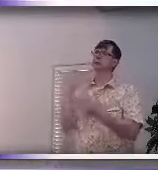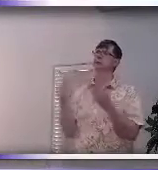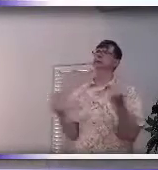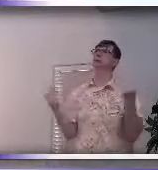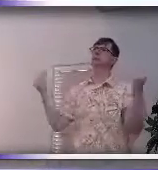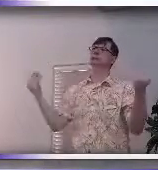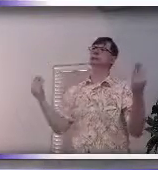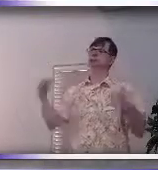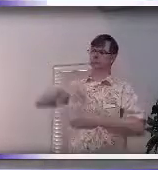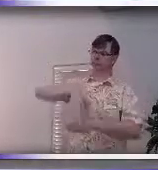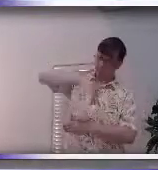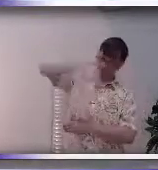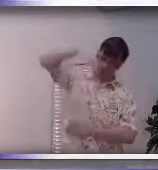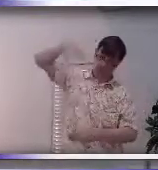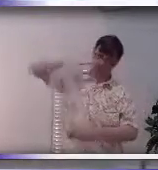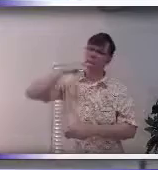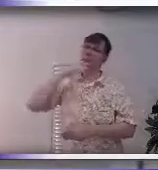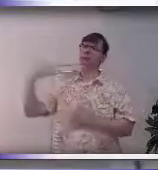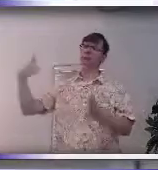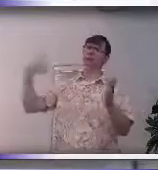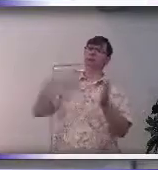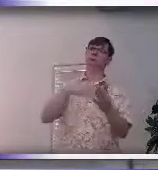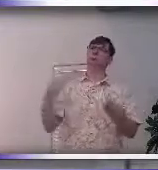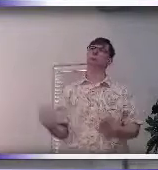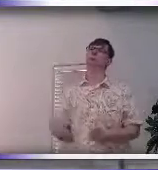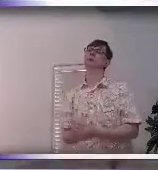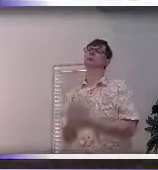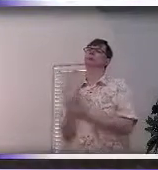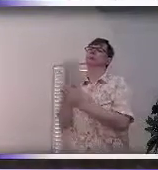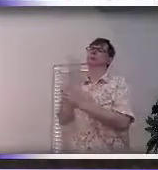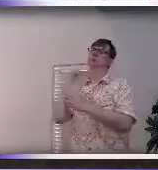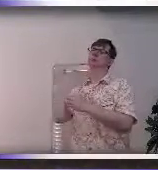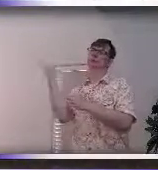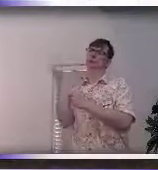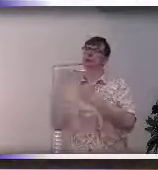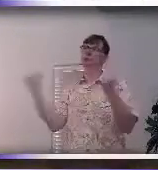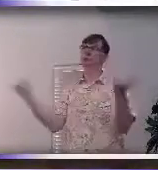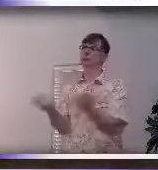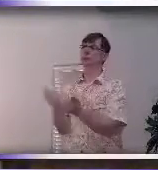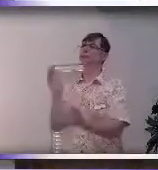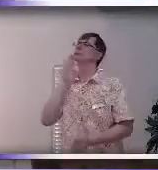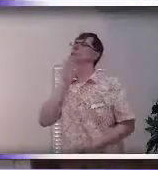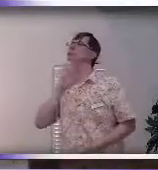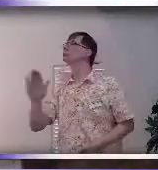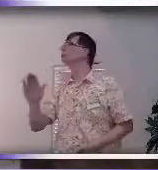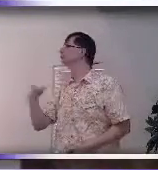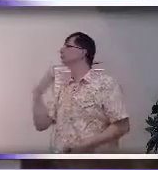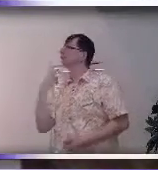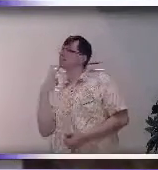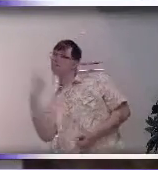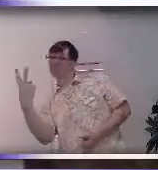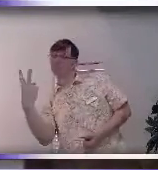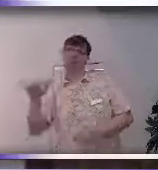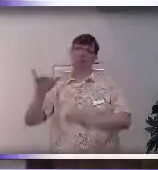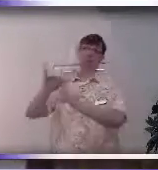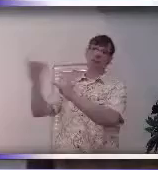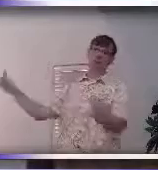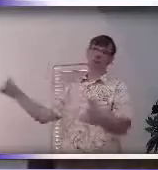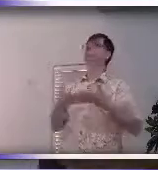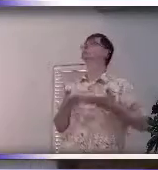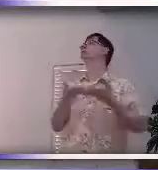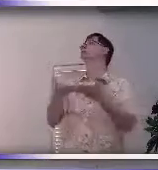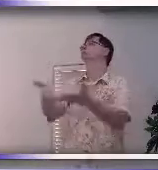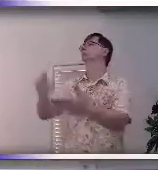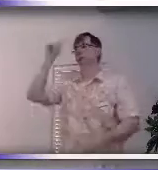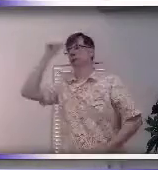our souls and end up with the plant of our experience. But this V thing, I've shared with you before that